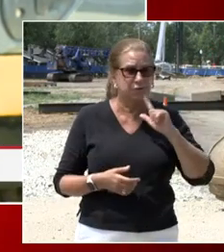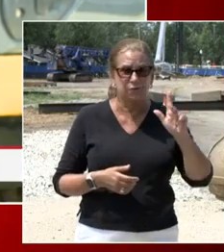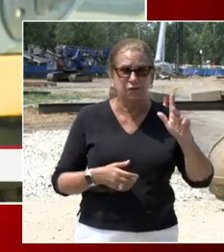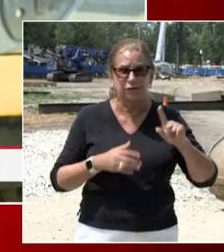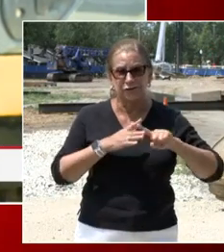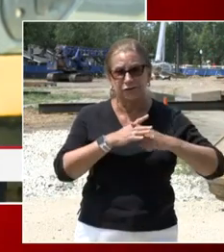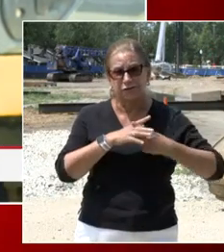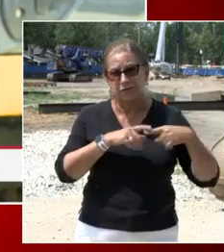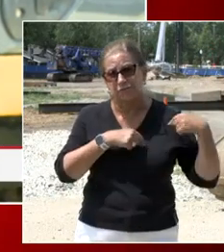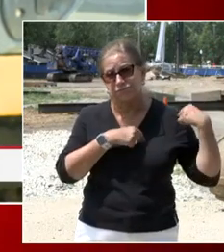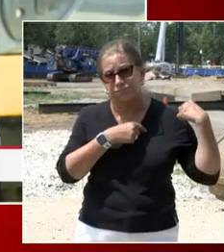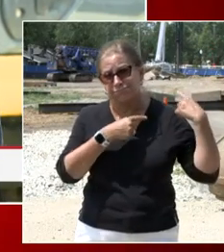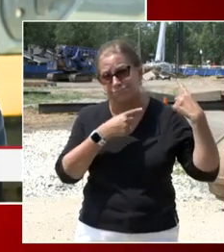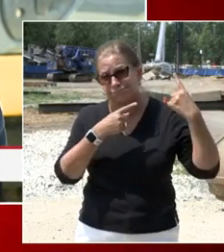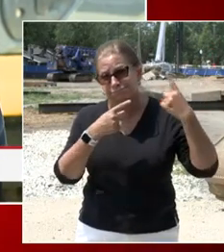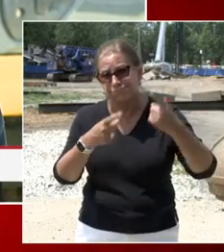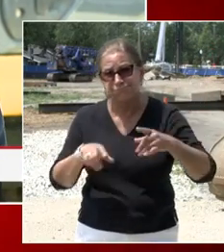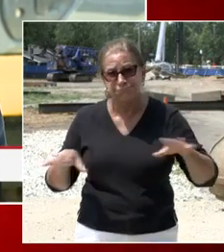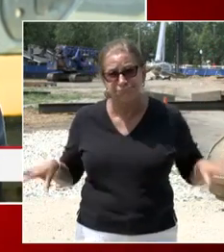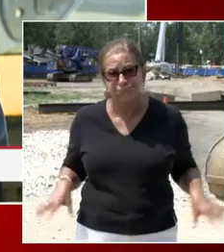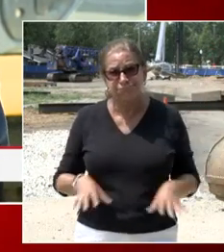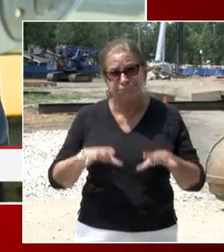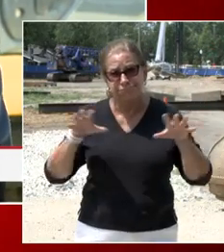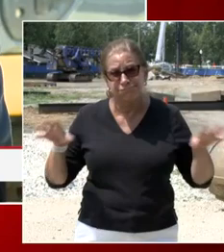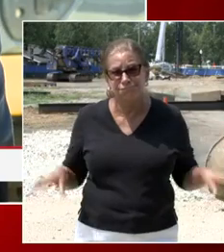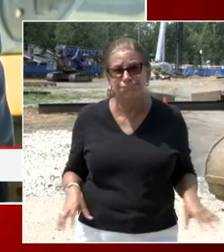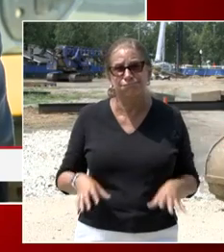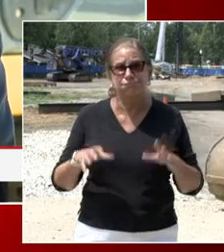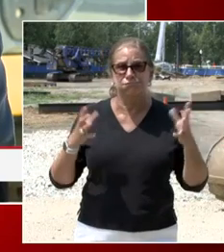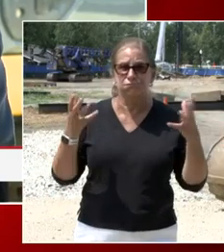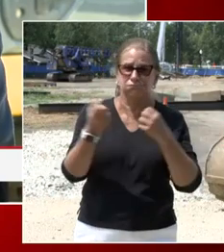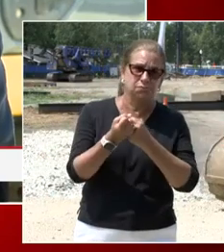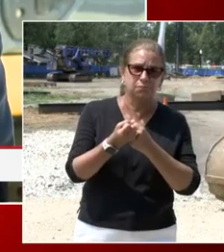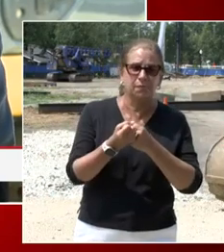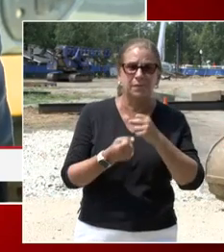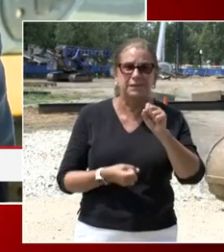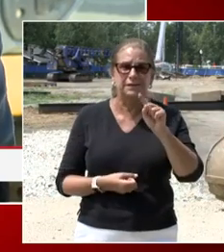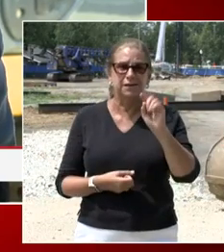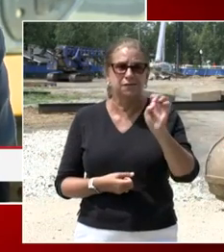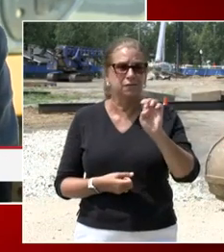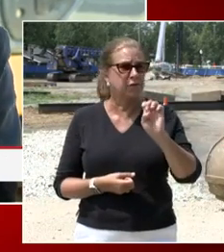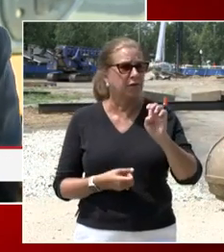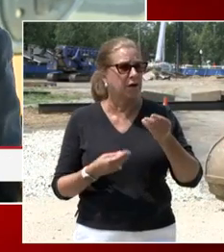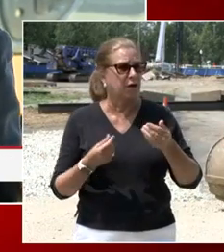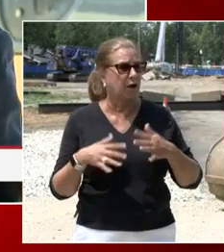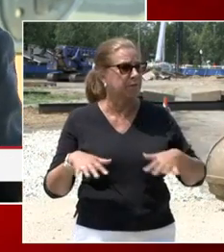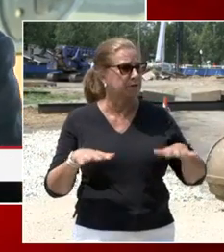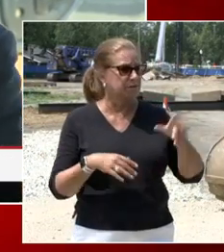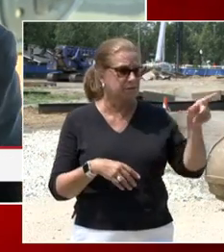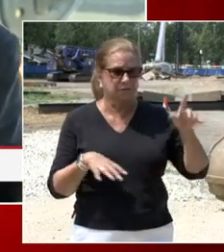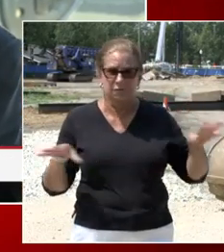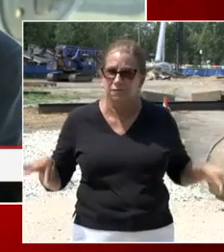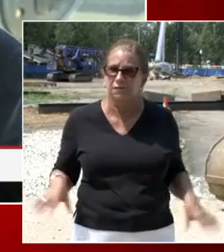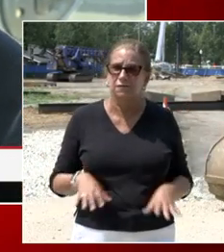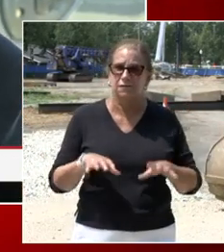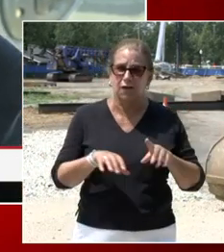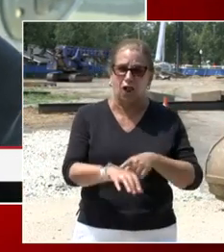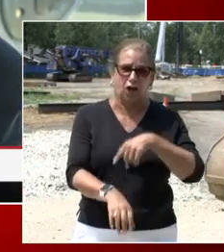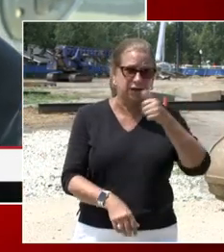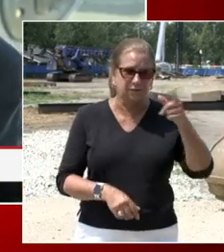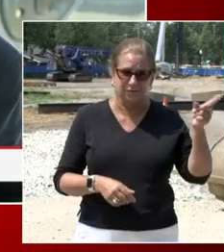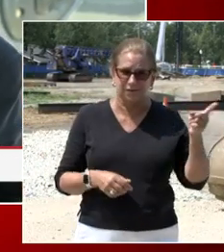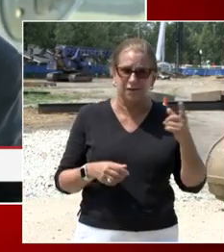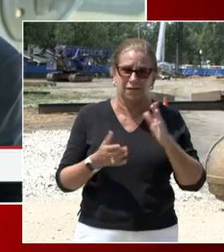this position, really supporting St. Elizabeth. So real round of applause for everybody. A few more